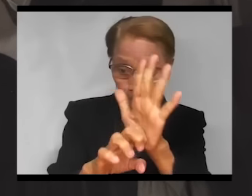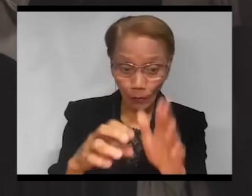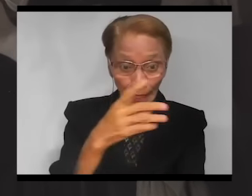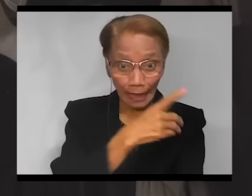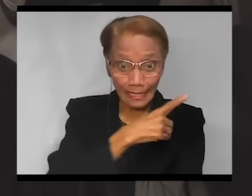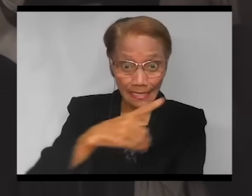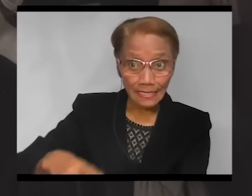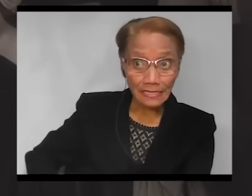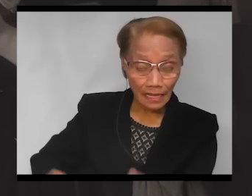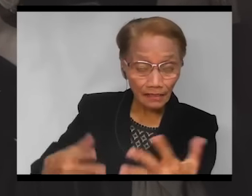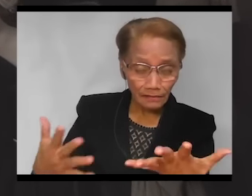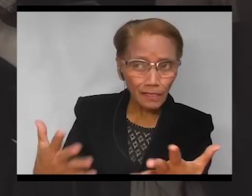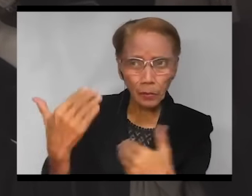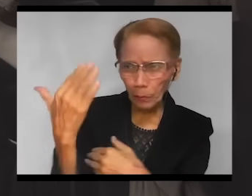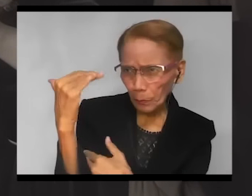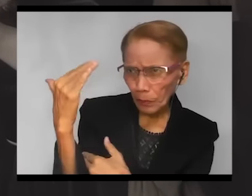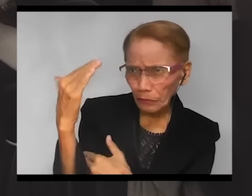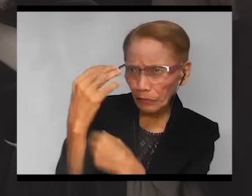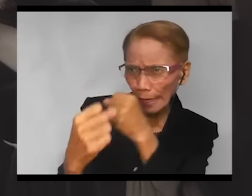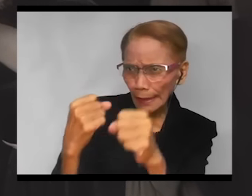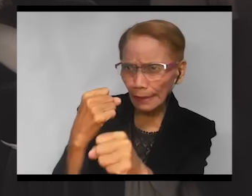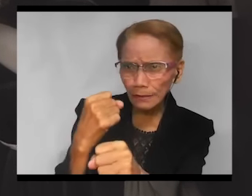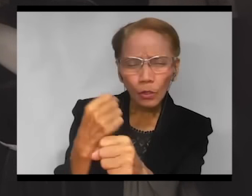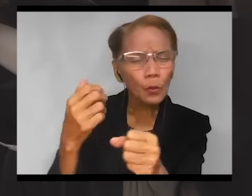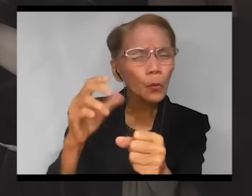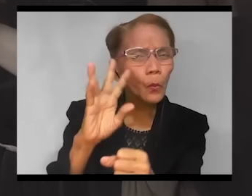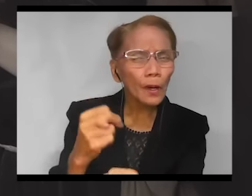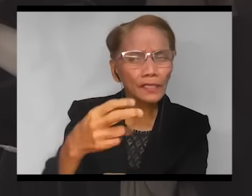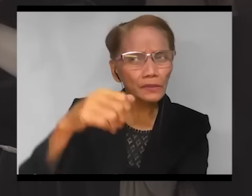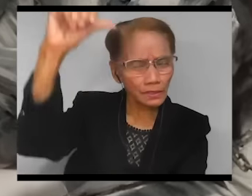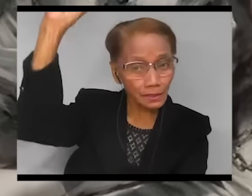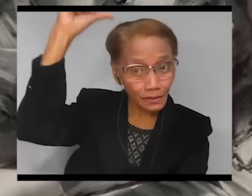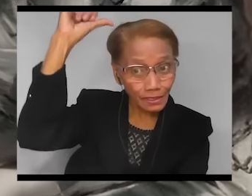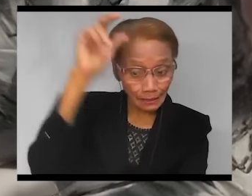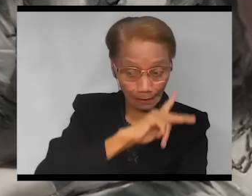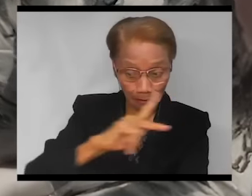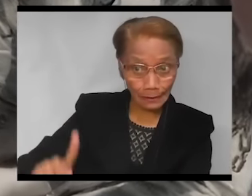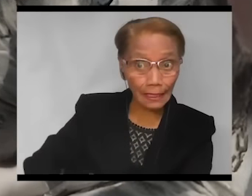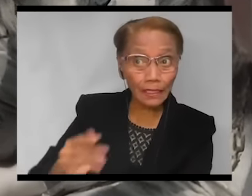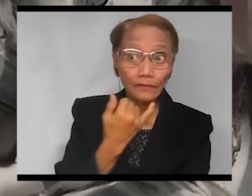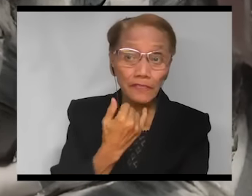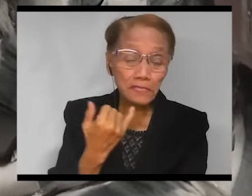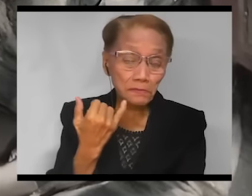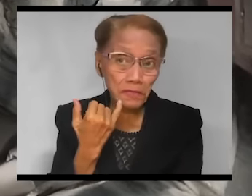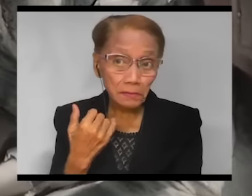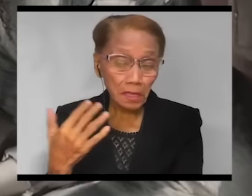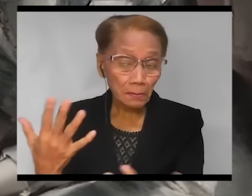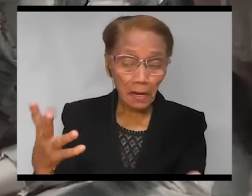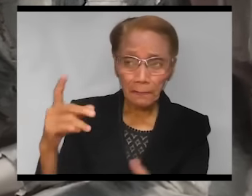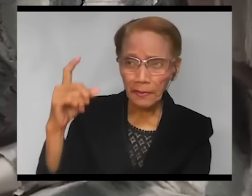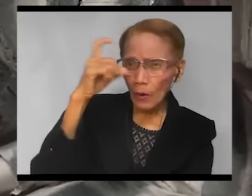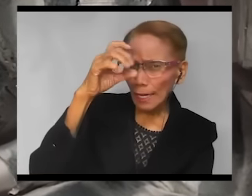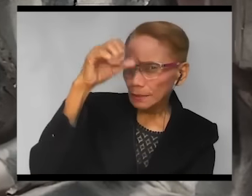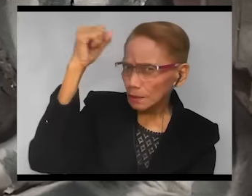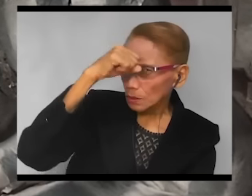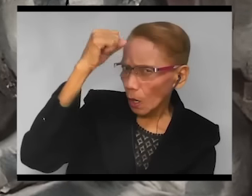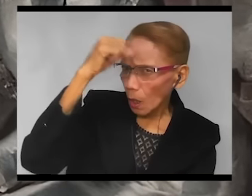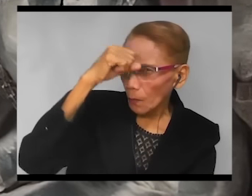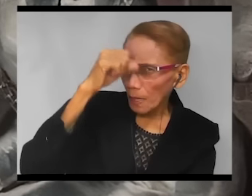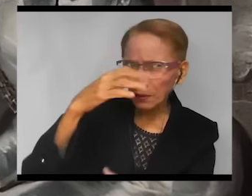around 15 years old when he was anointed king of Israel. The wise Solomon was in his